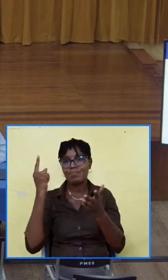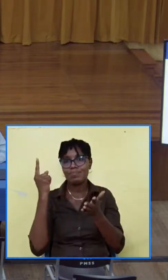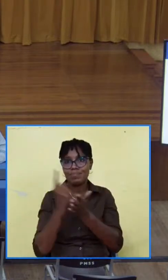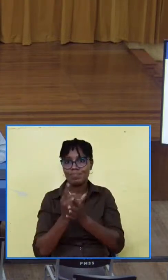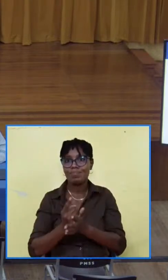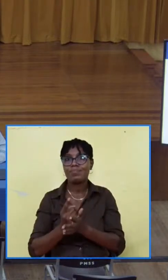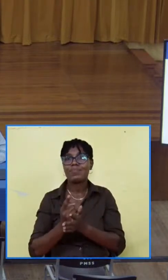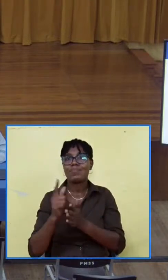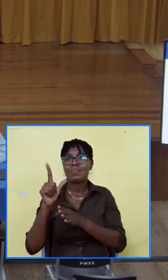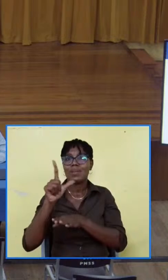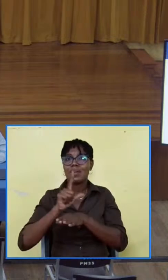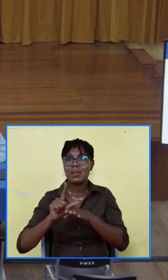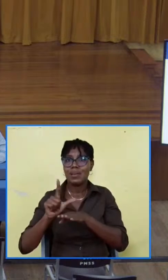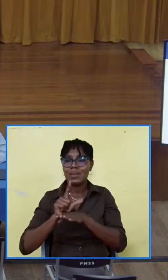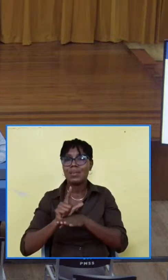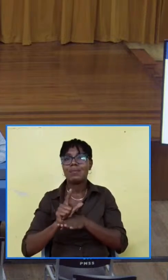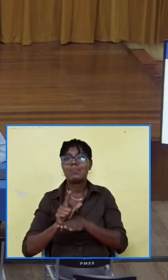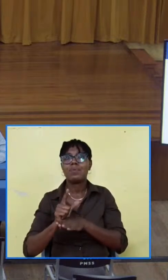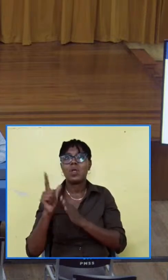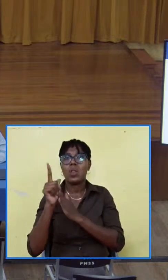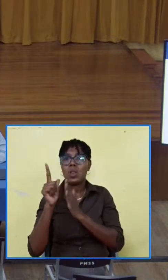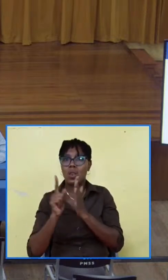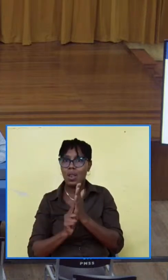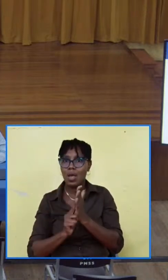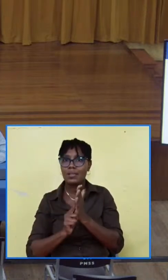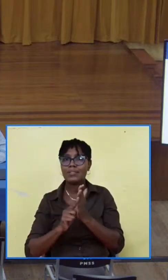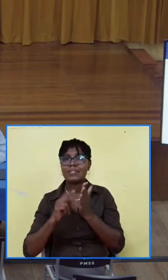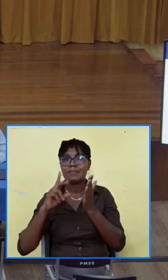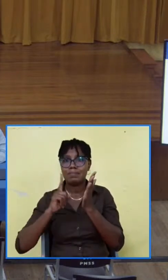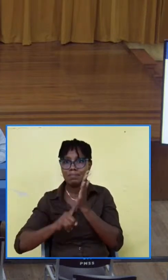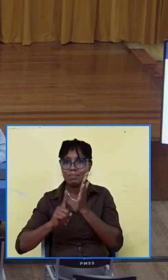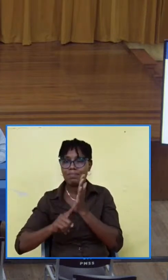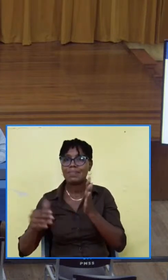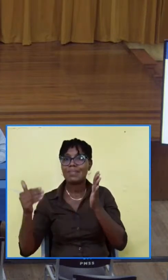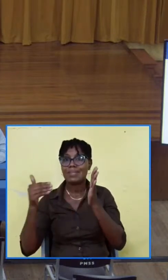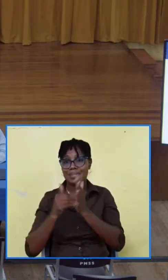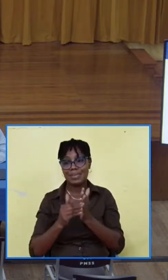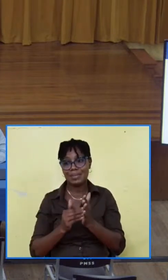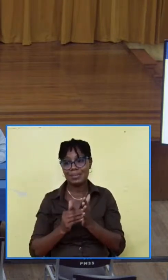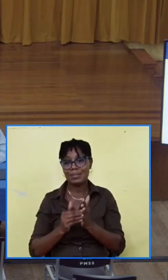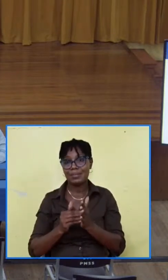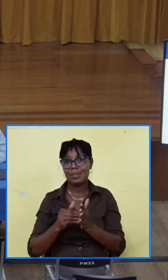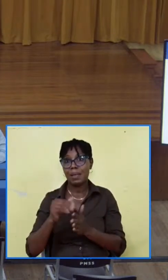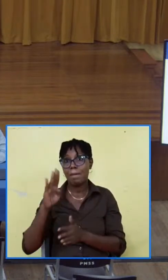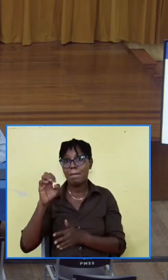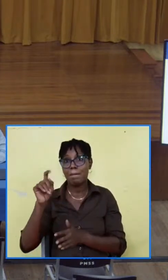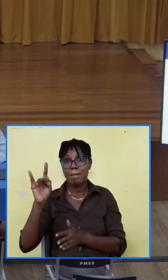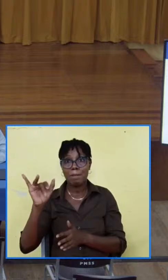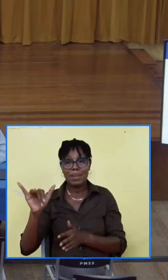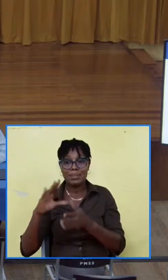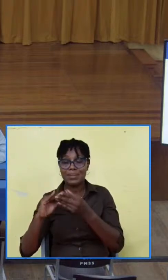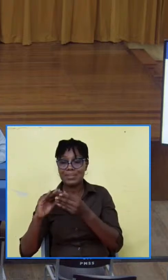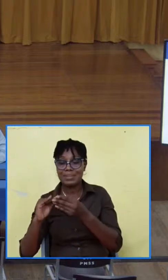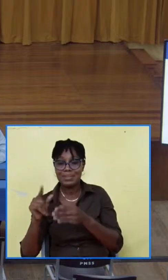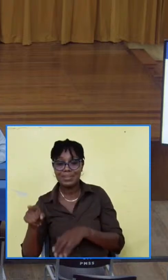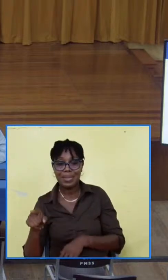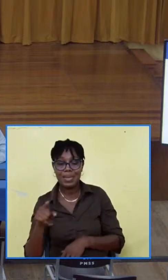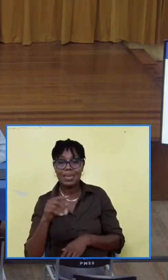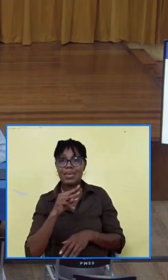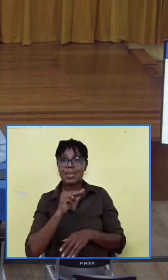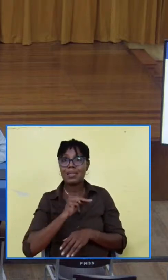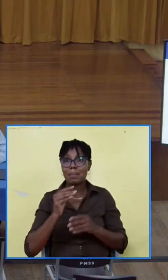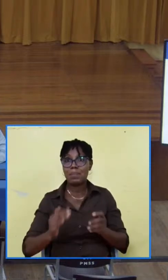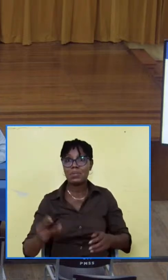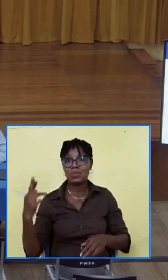being drafted. And what you just said, ma'am, about late contributions not being recognized, the minister said that has to be fixed. So